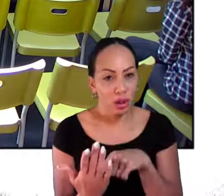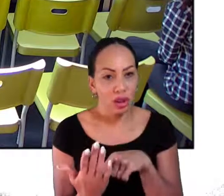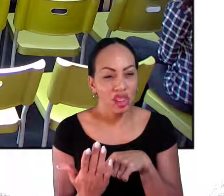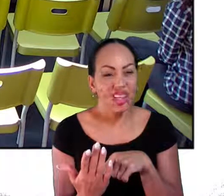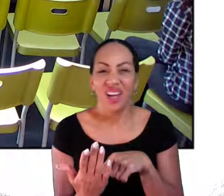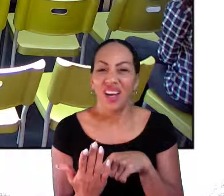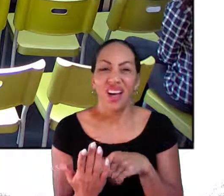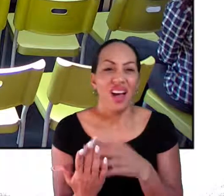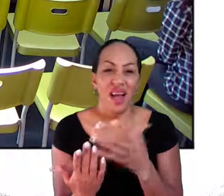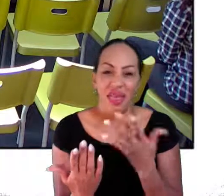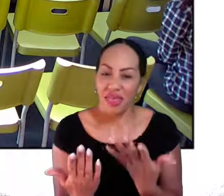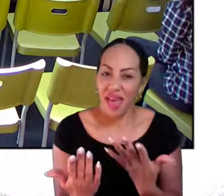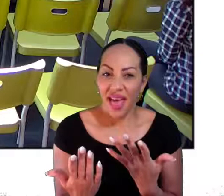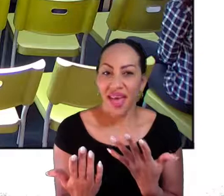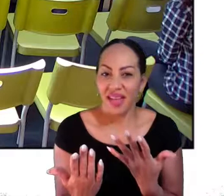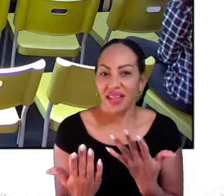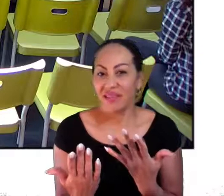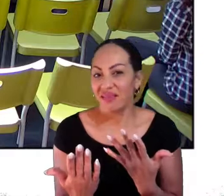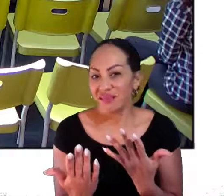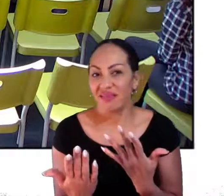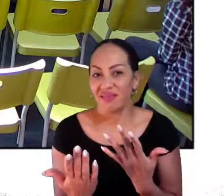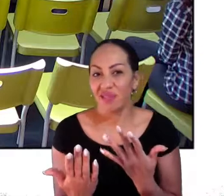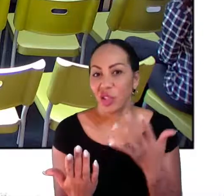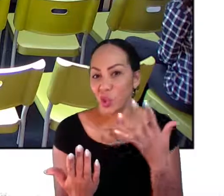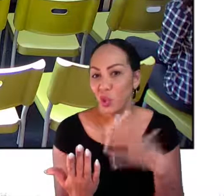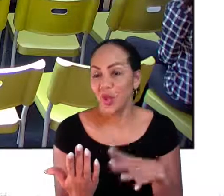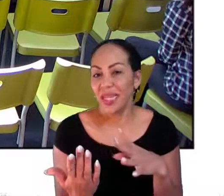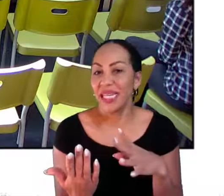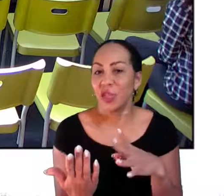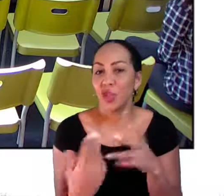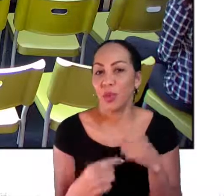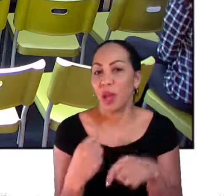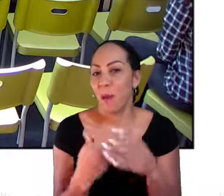of it. okay.